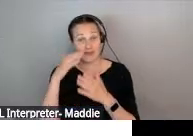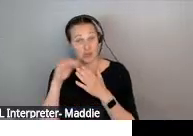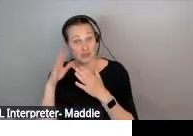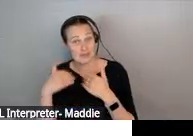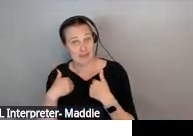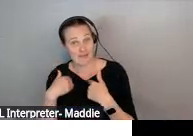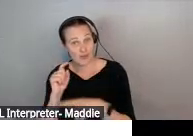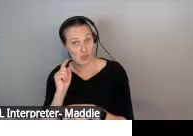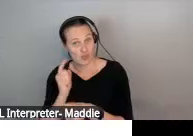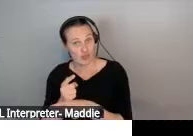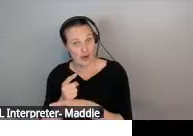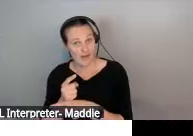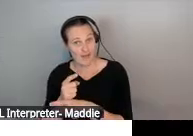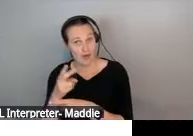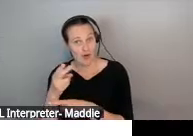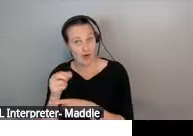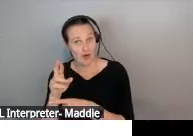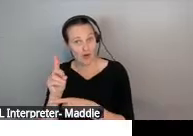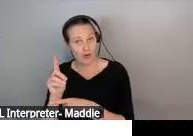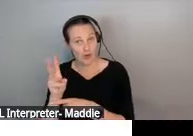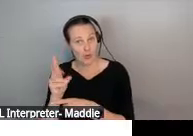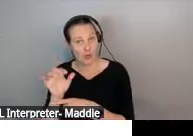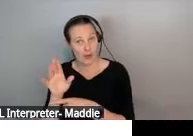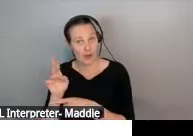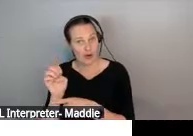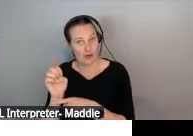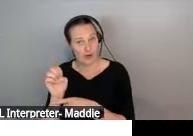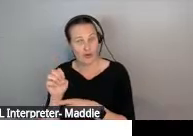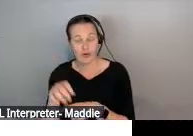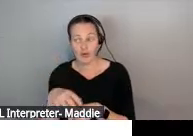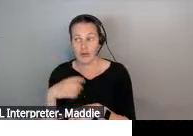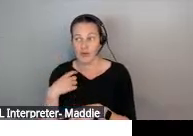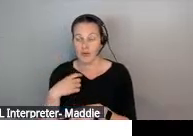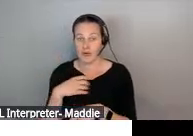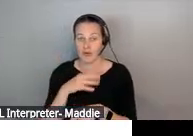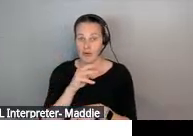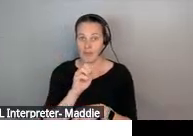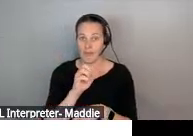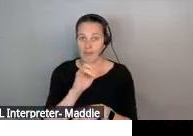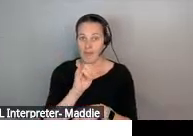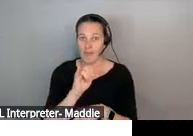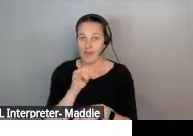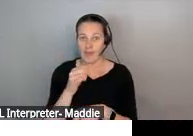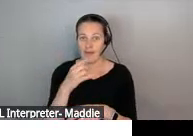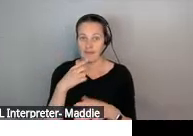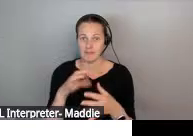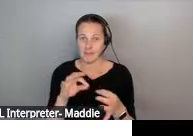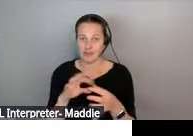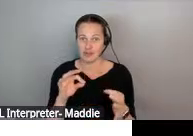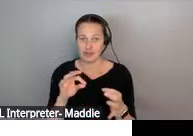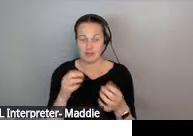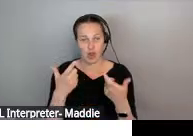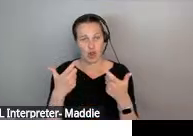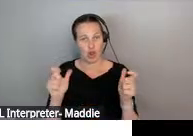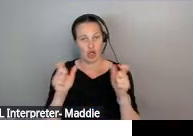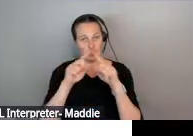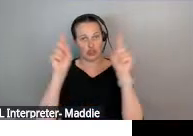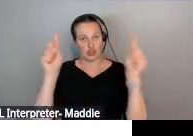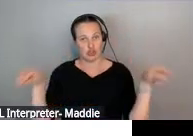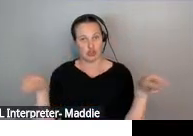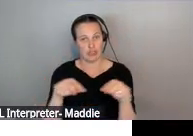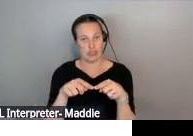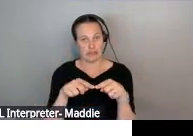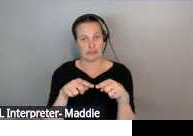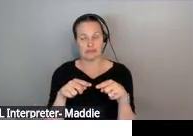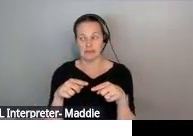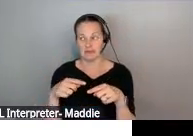hardware. And I believe May mentioned that large screens are something that came up a lot during